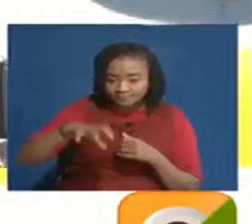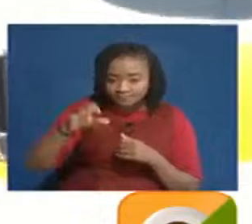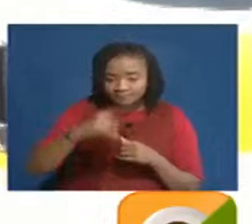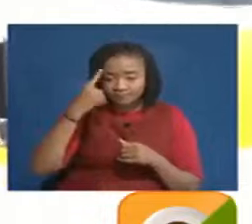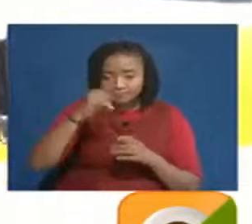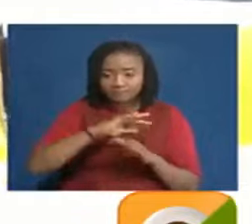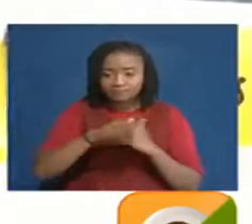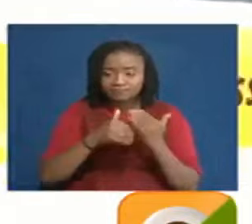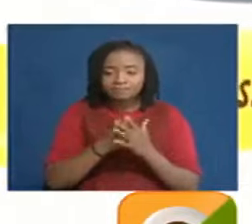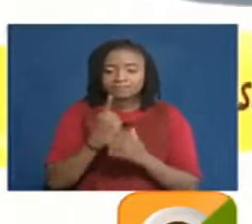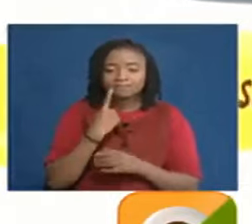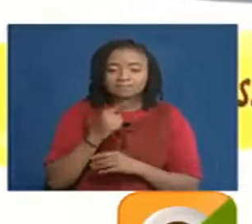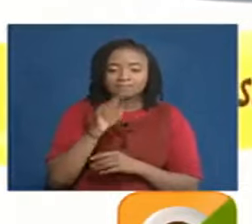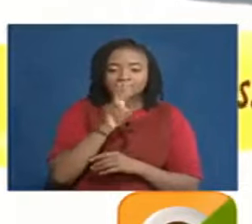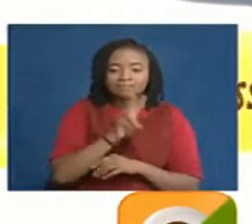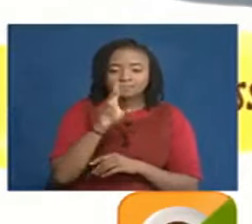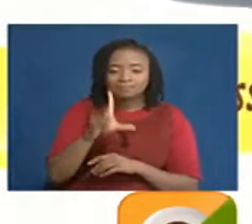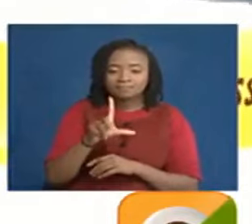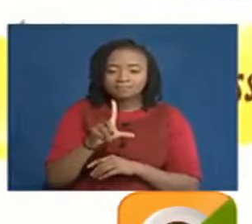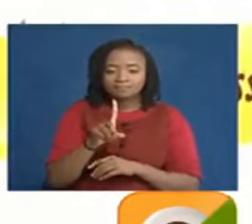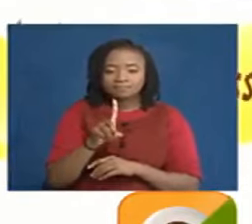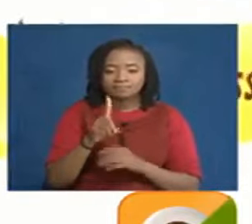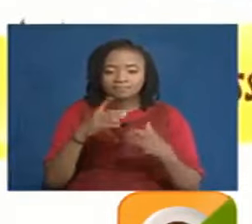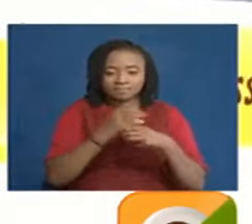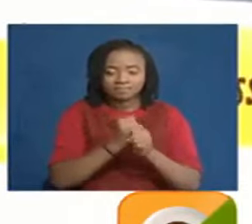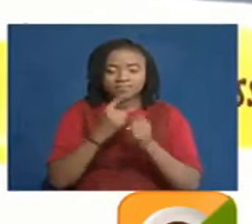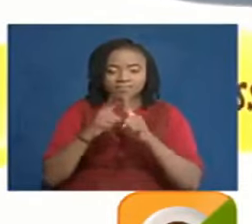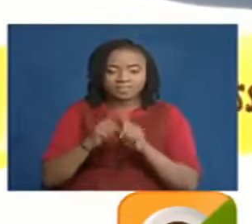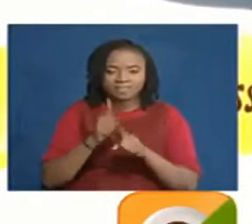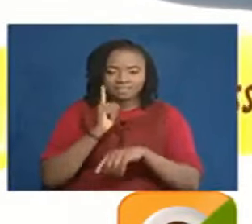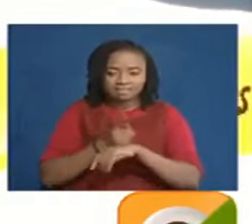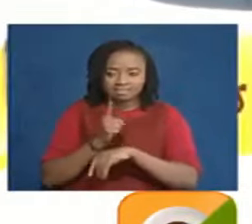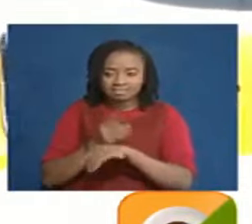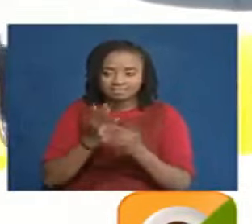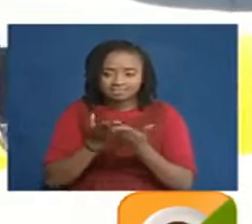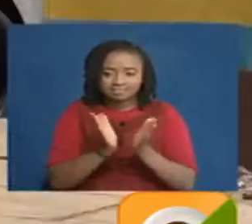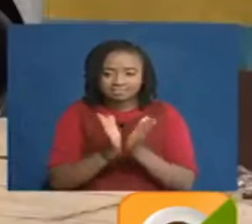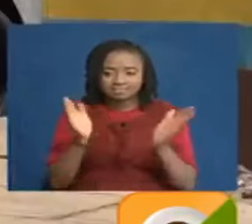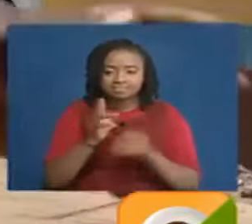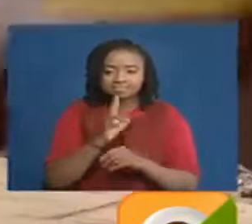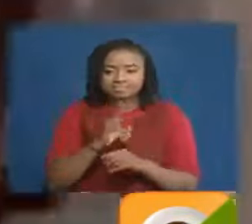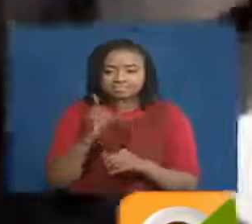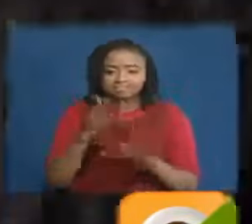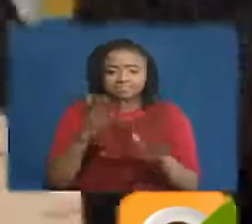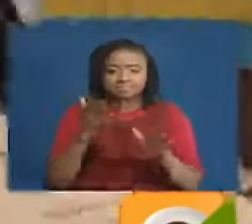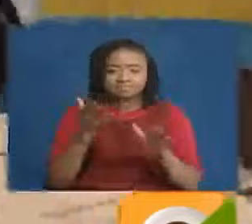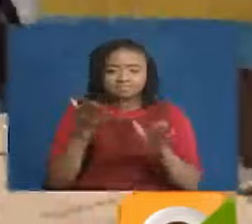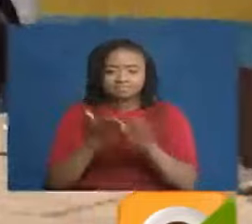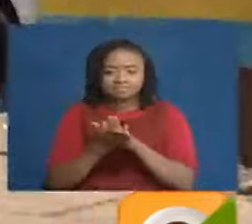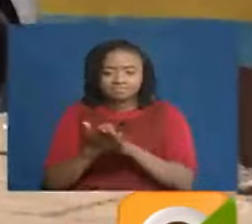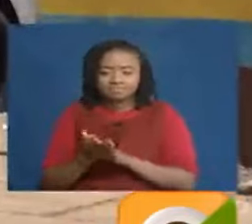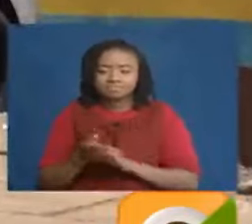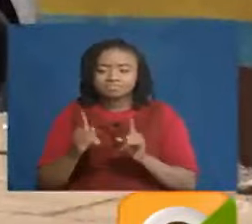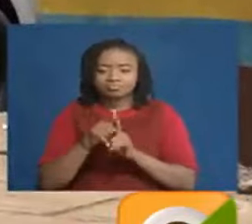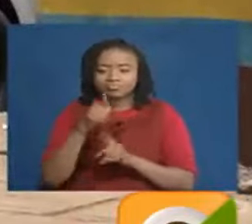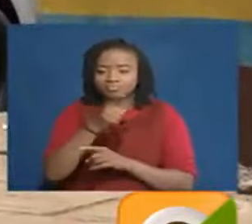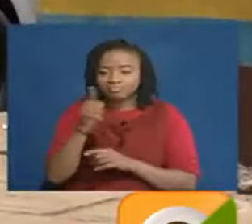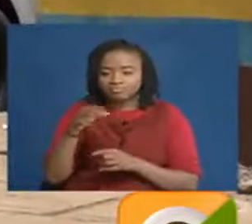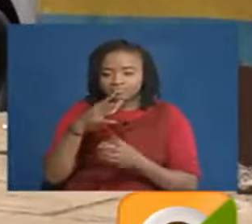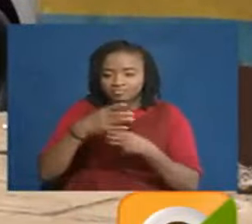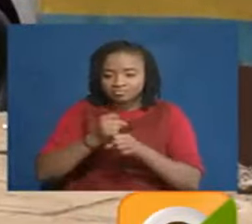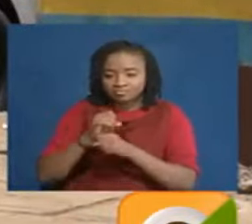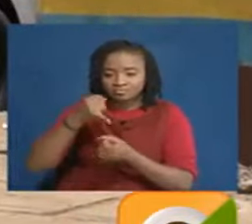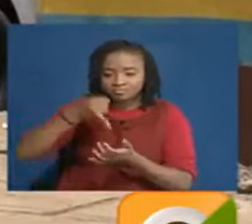121 SACCOs, while cautioning the public against using vehicles registered under the marked SACCOs. Among the SACCOs that have been